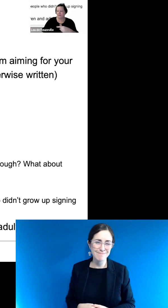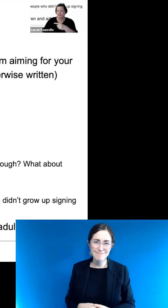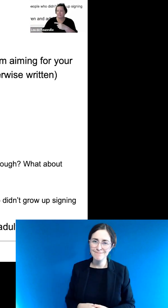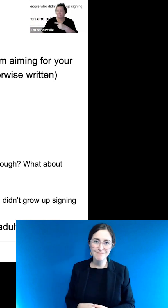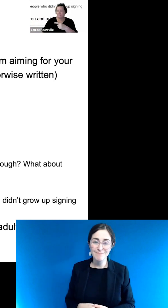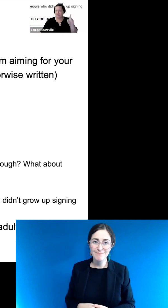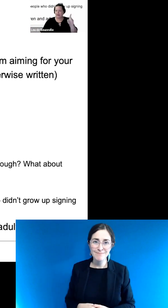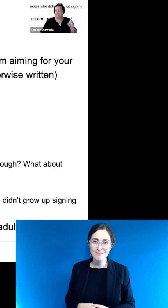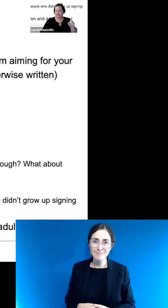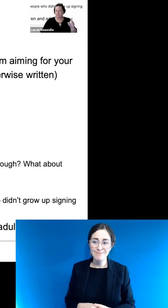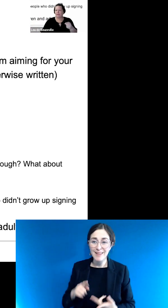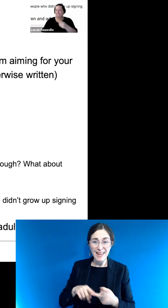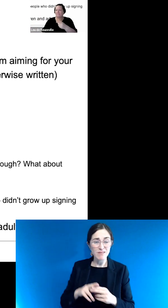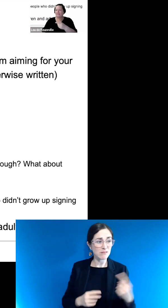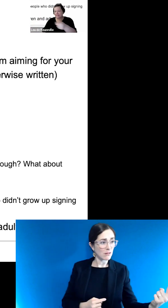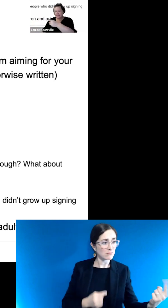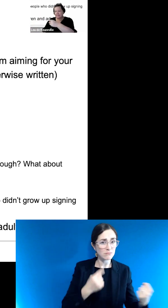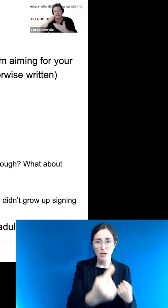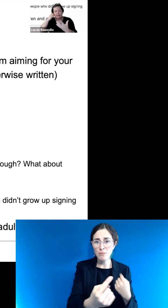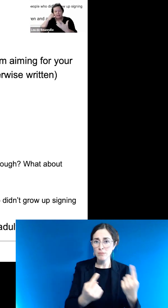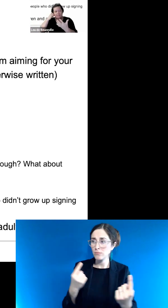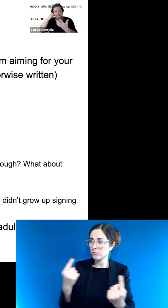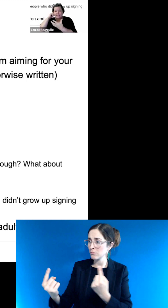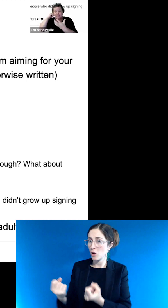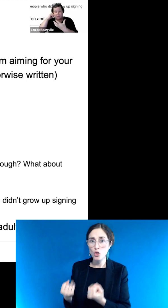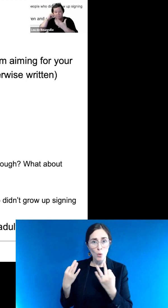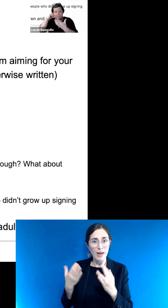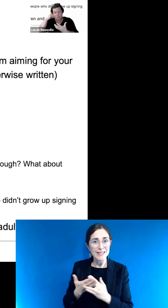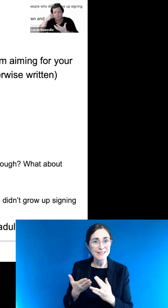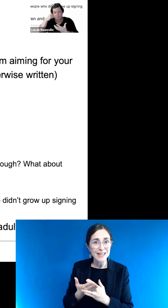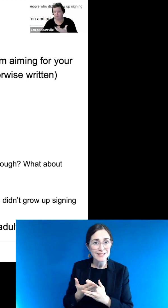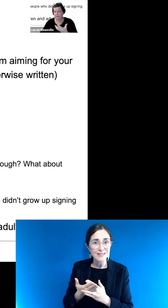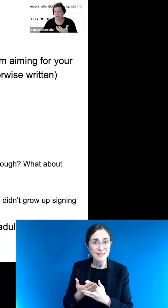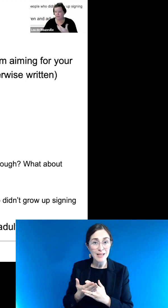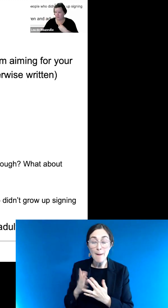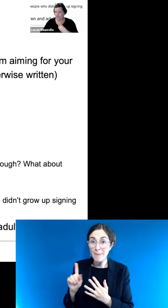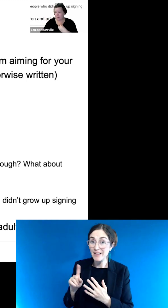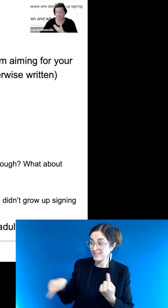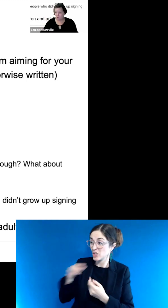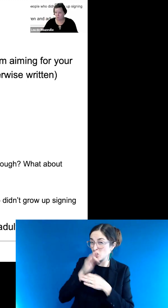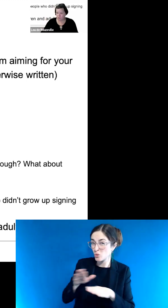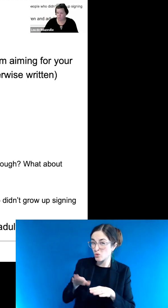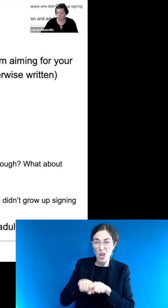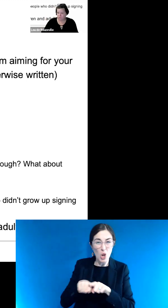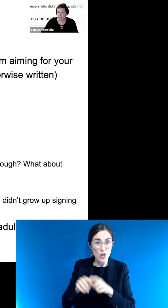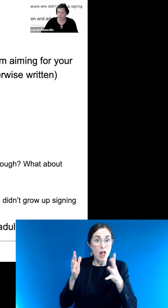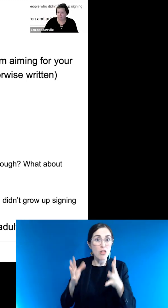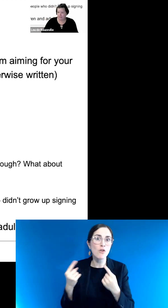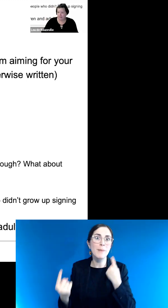our kids, if they were isolated, wouldn't have the access. Like, they basically learn much more sign from each other than us, I'm quite